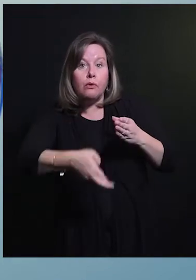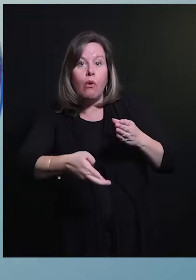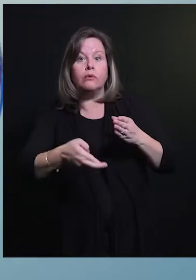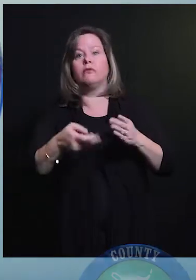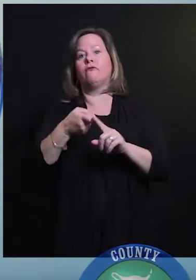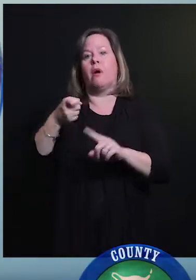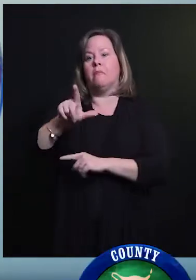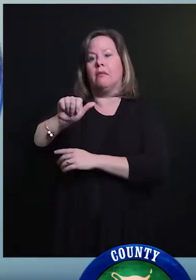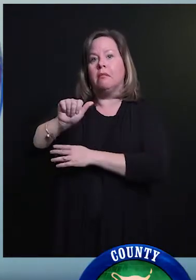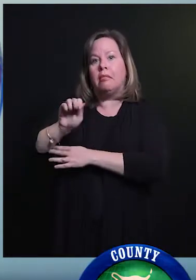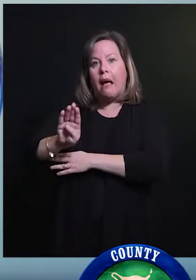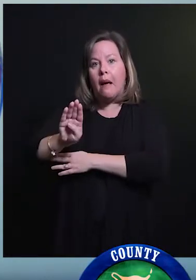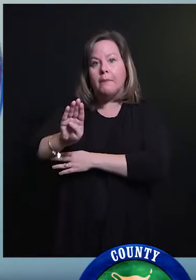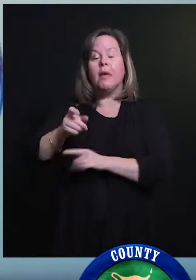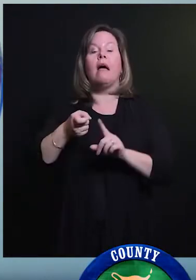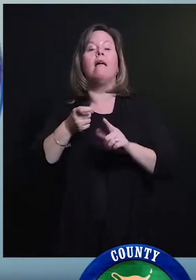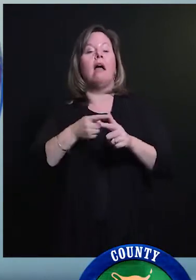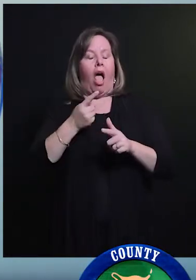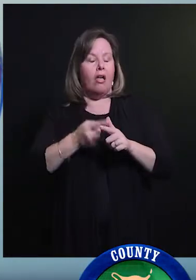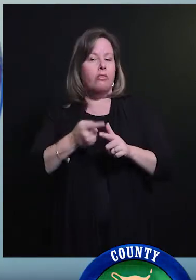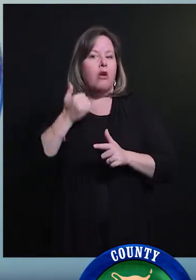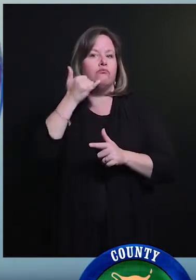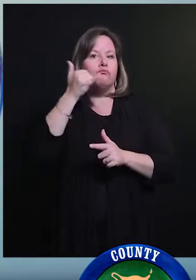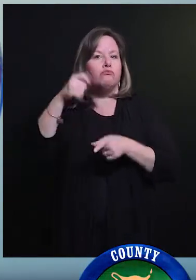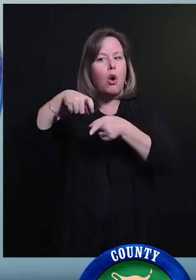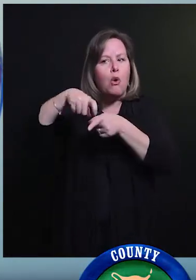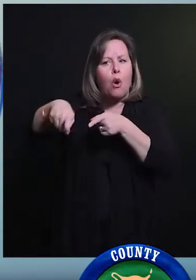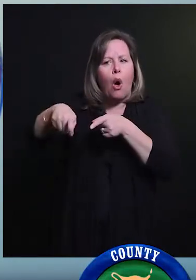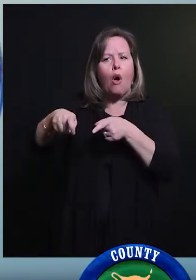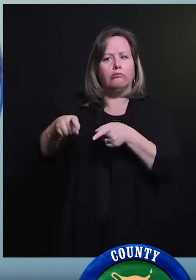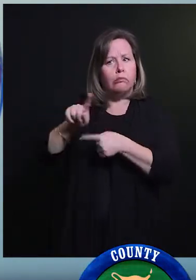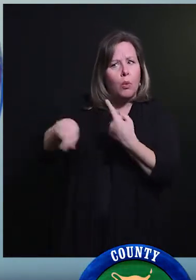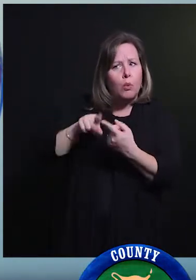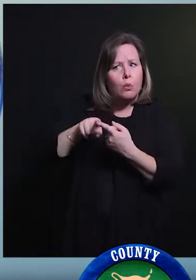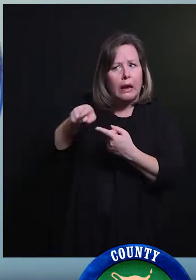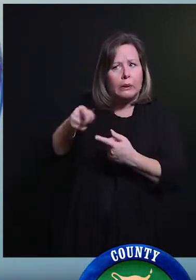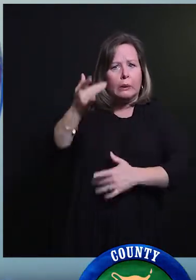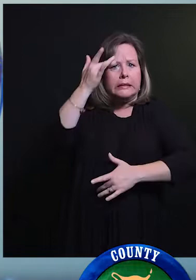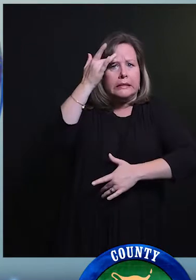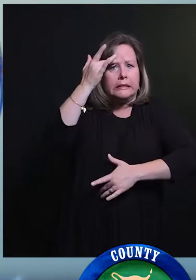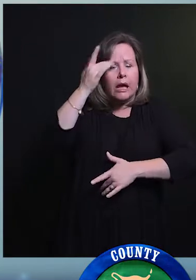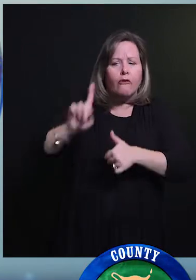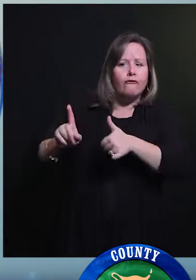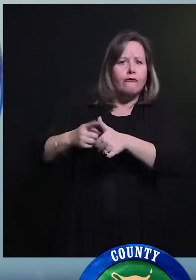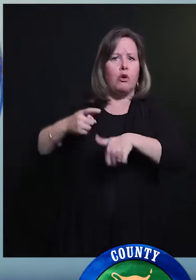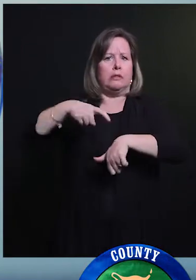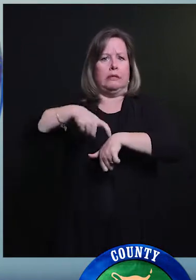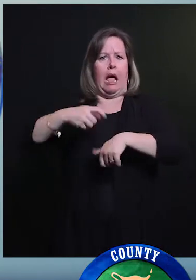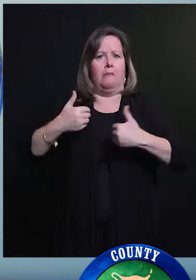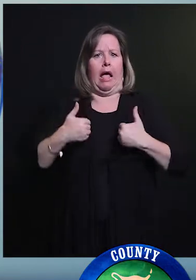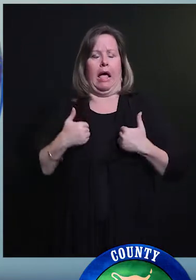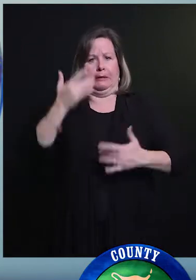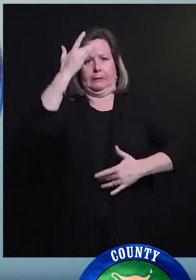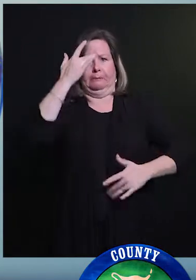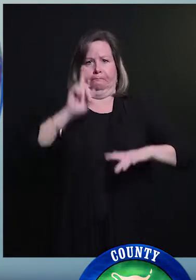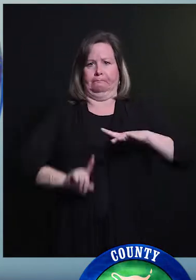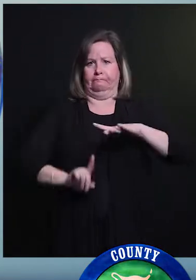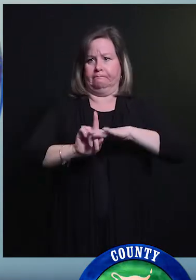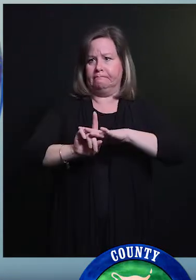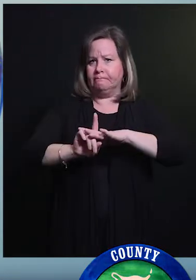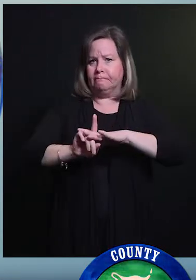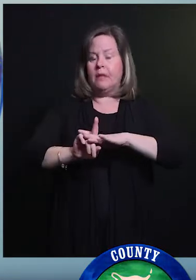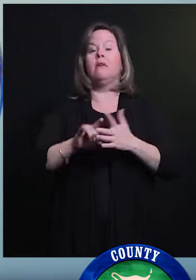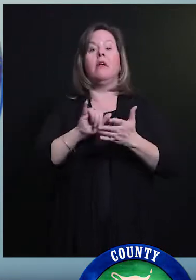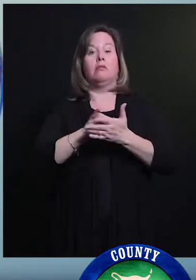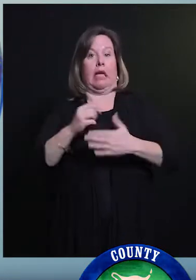our community. We in turn call those individuals to identify when they got sick, that first date that they had symptoms, and we